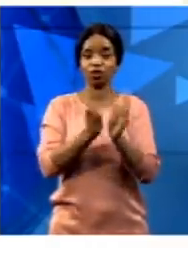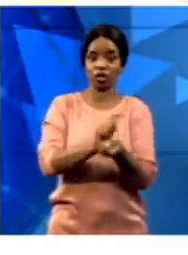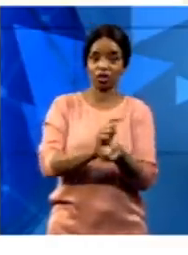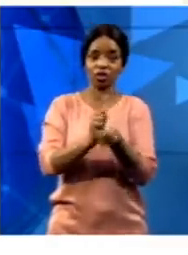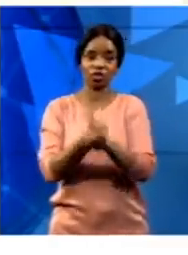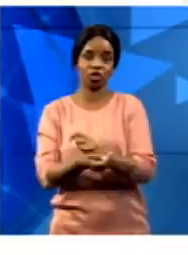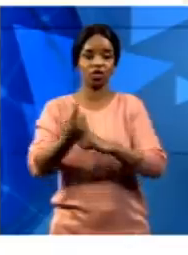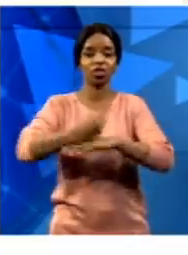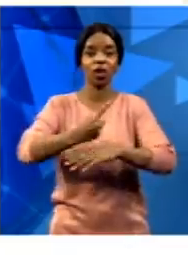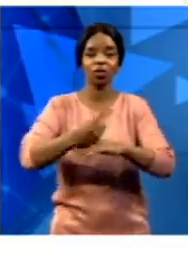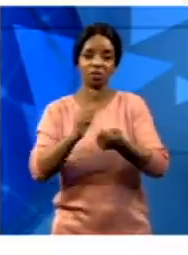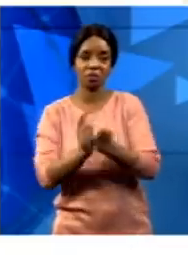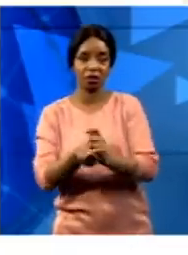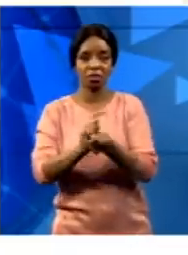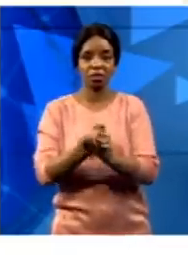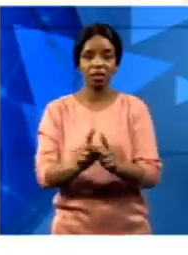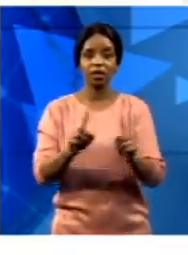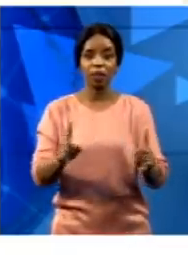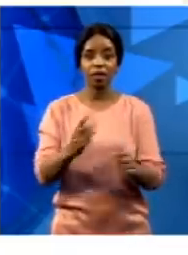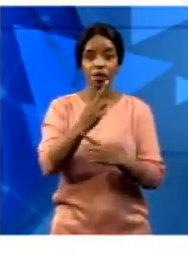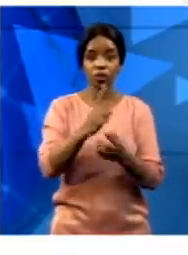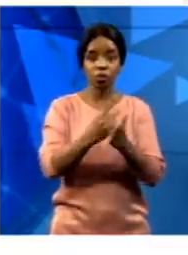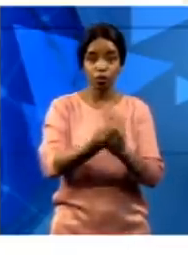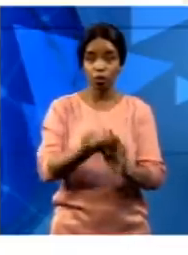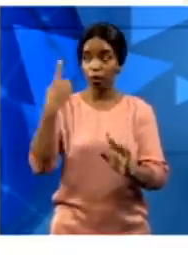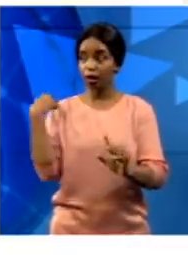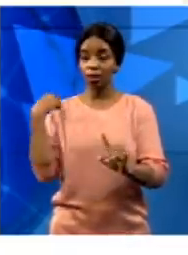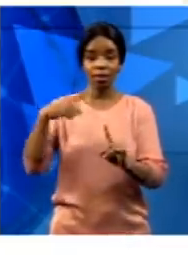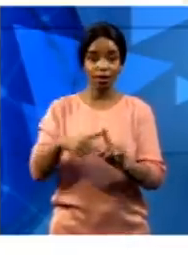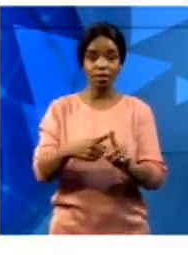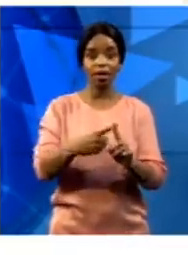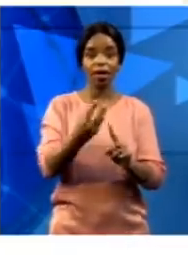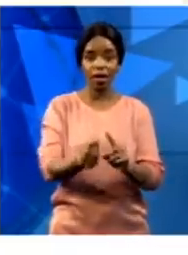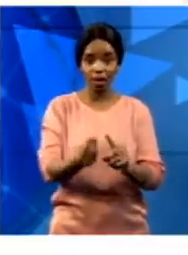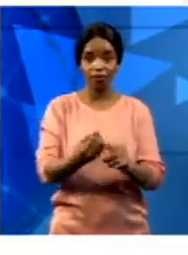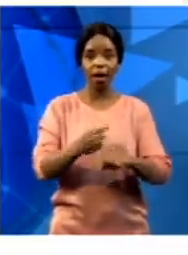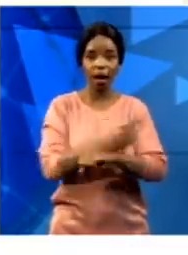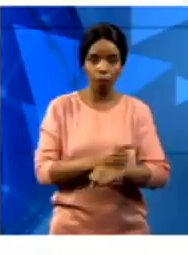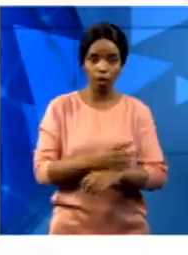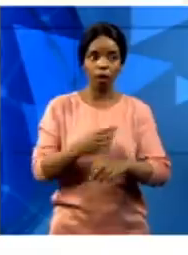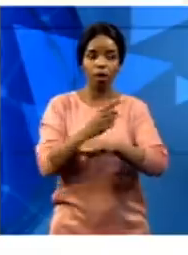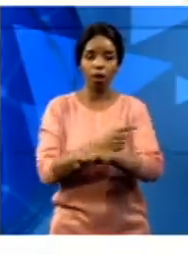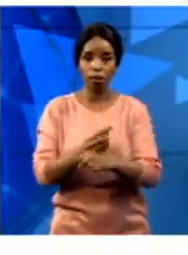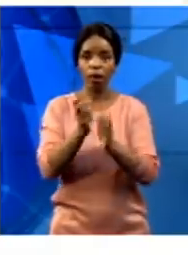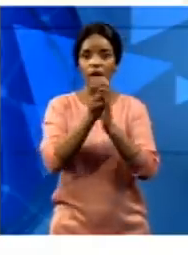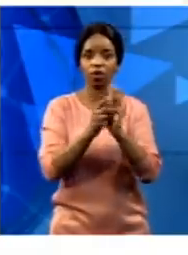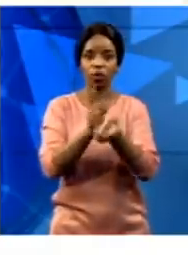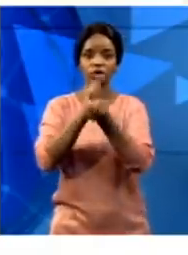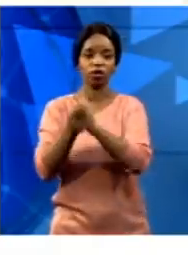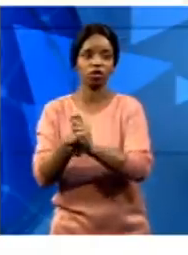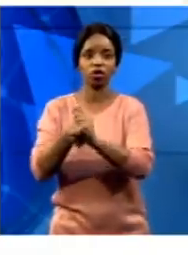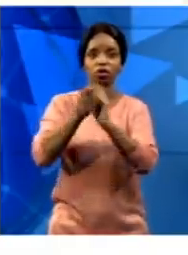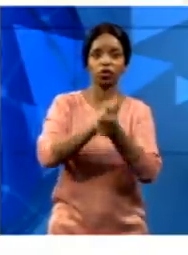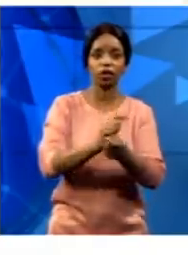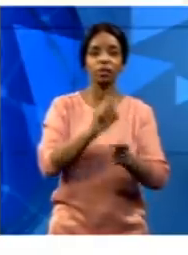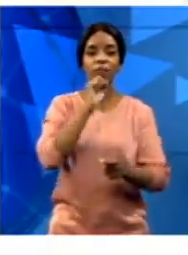days. But certainly over the last 2 weeks, there have been periods where hour by hour the regulations have changed. And so that's why a big part of the site